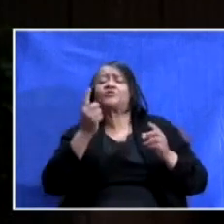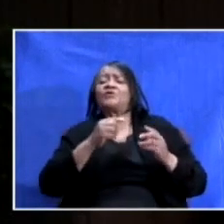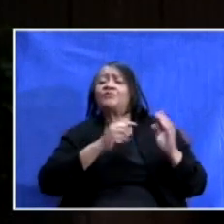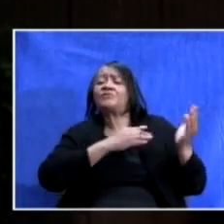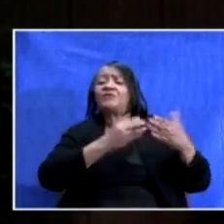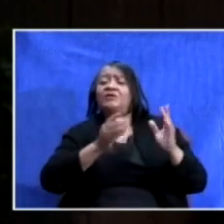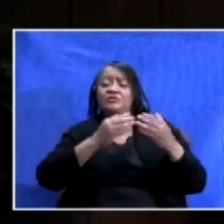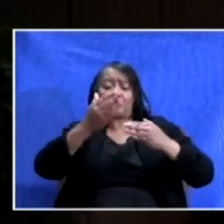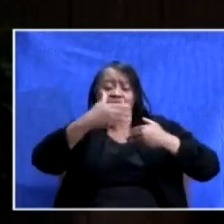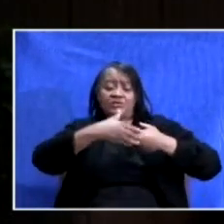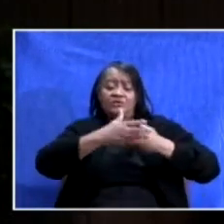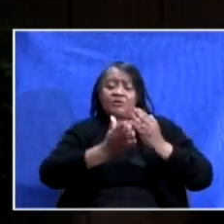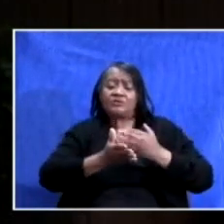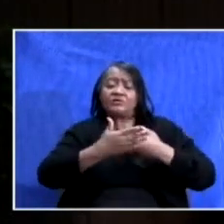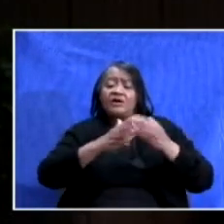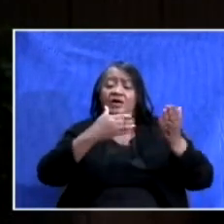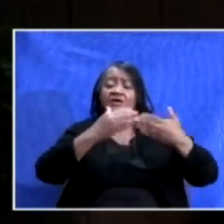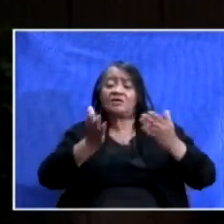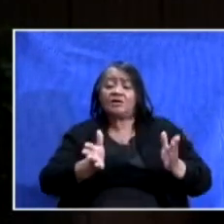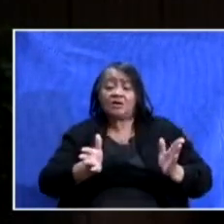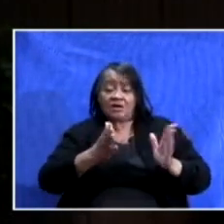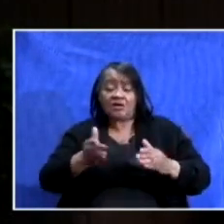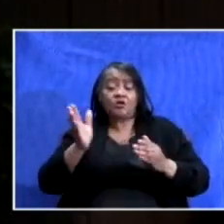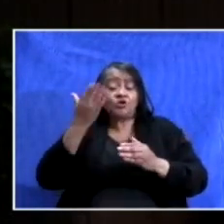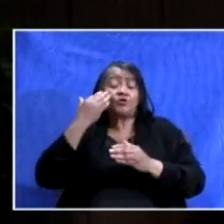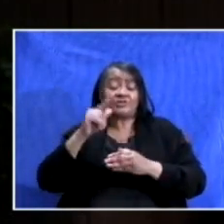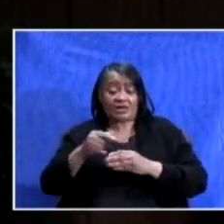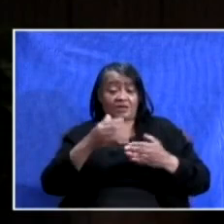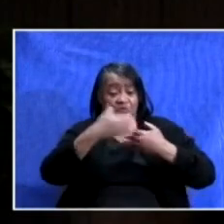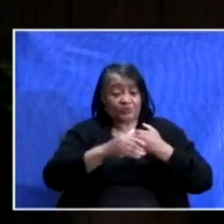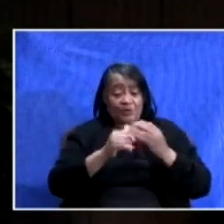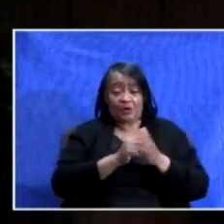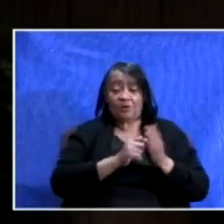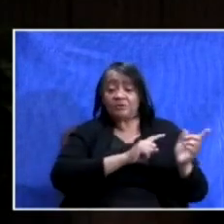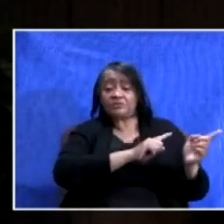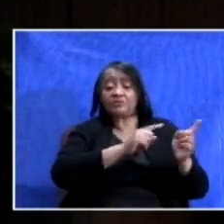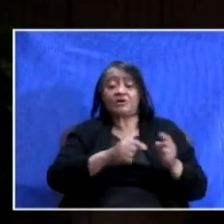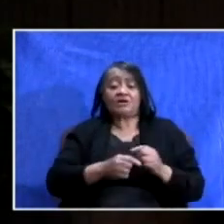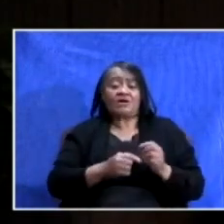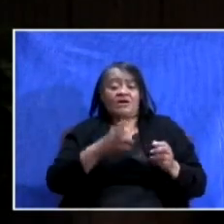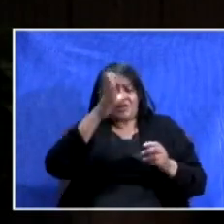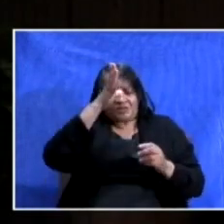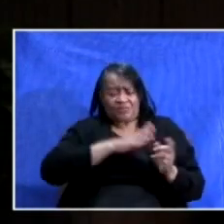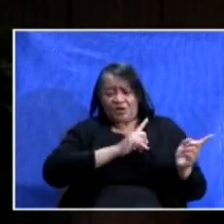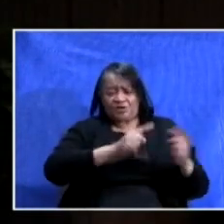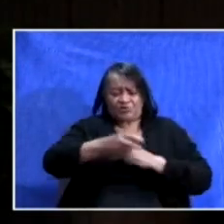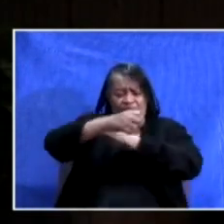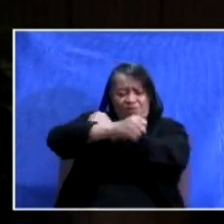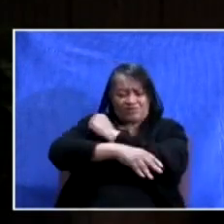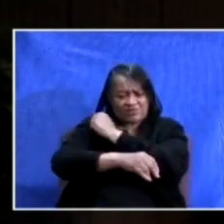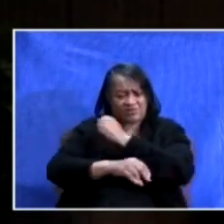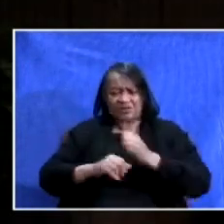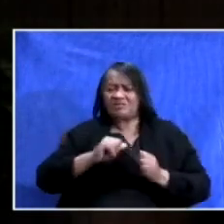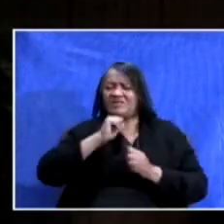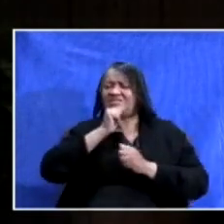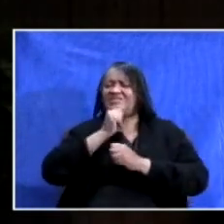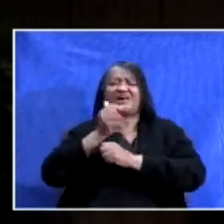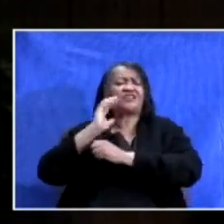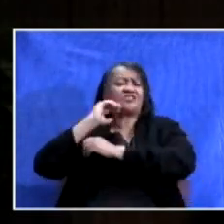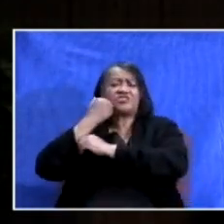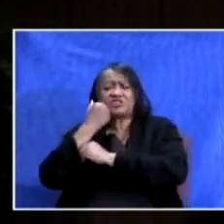goes to that neighbor's house because he knows he has it. And he goes at midnight. He's